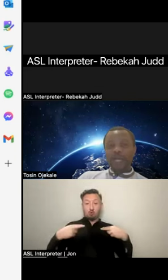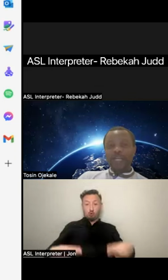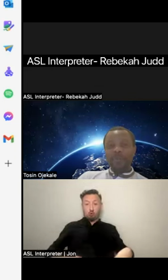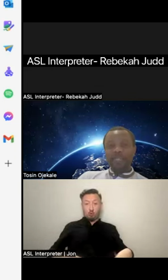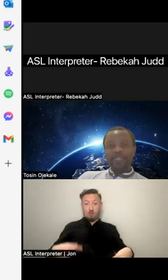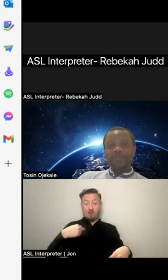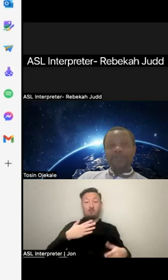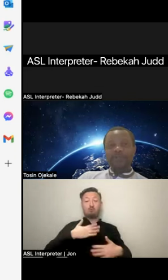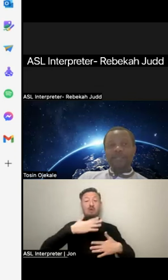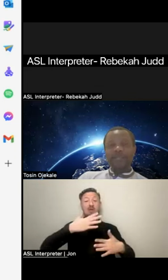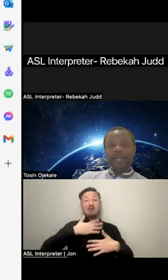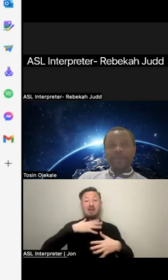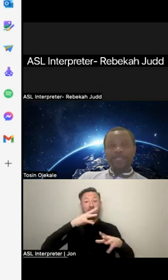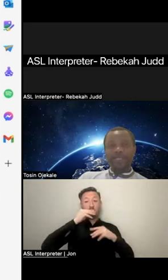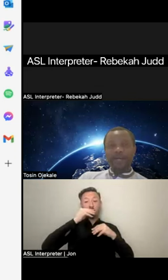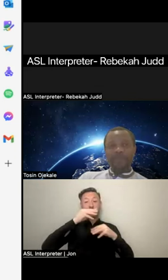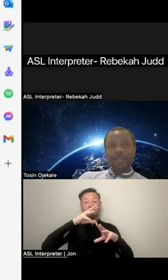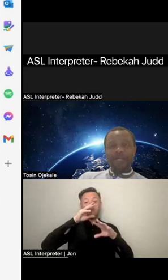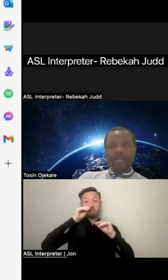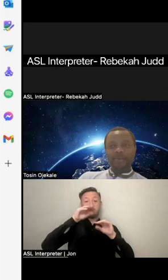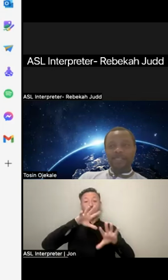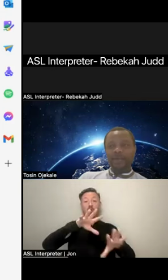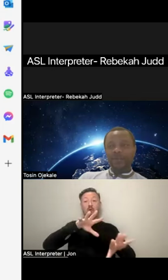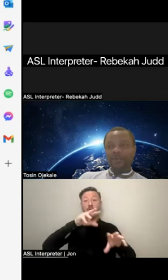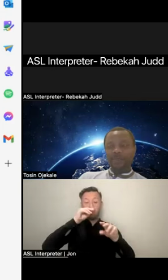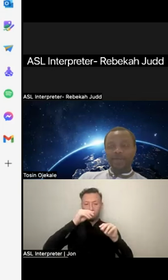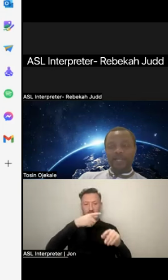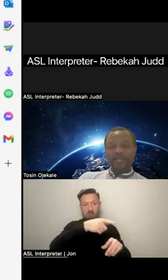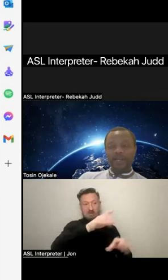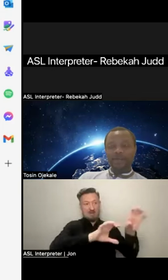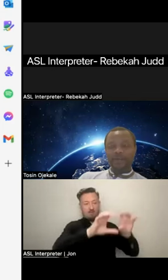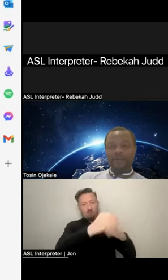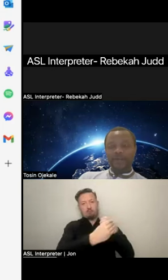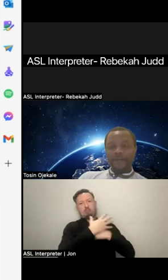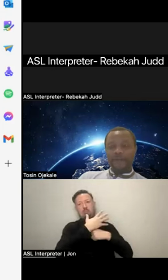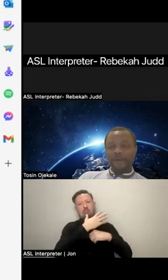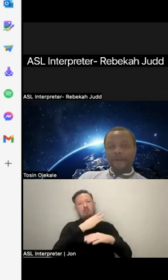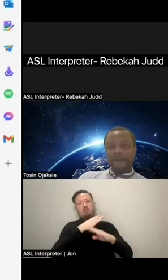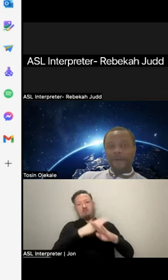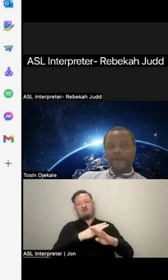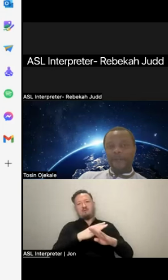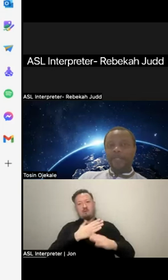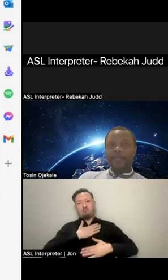To eliminate which of the elements that we three elements that we talked about earlier on.